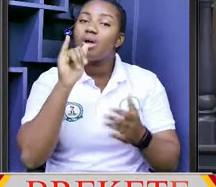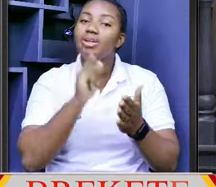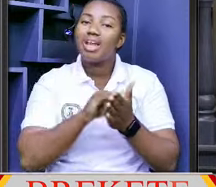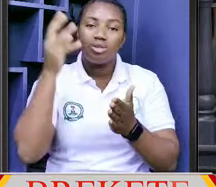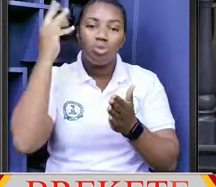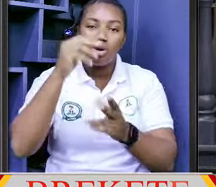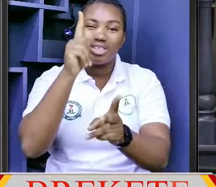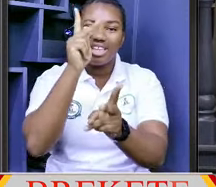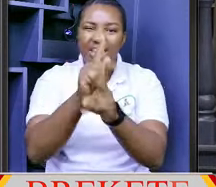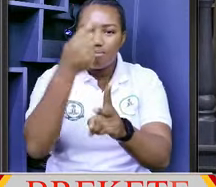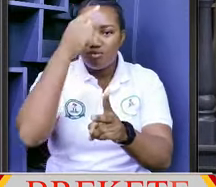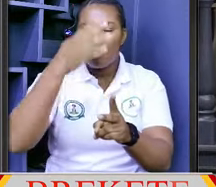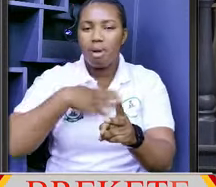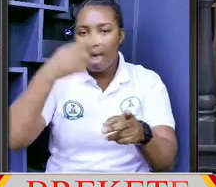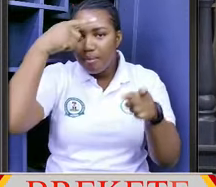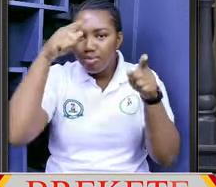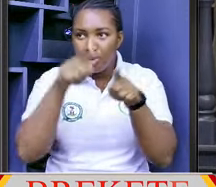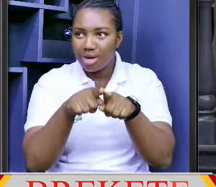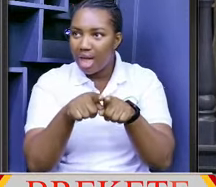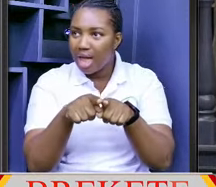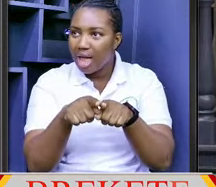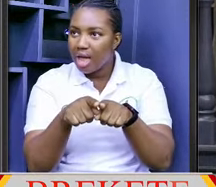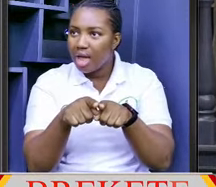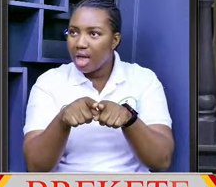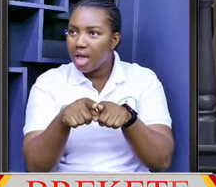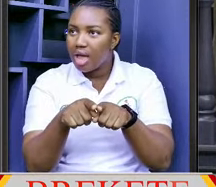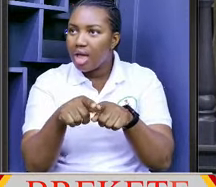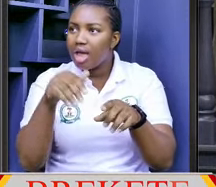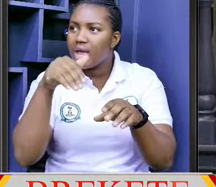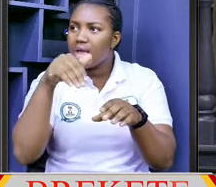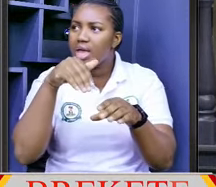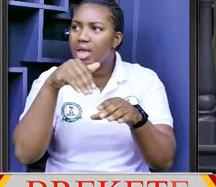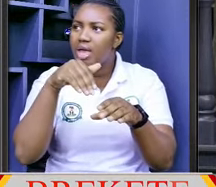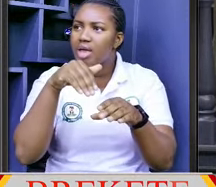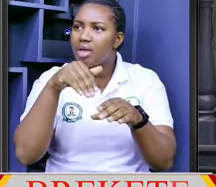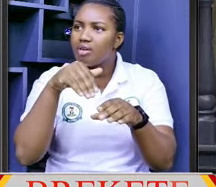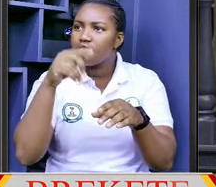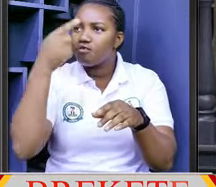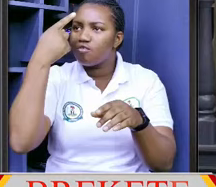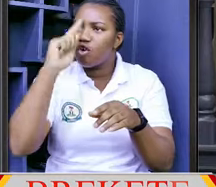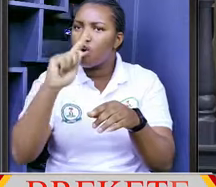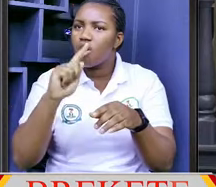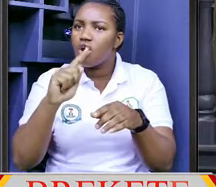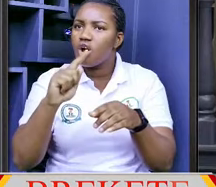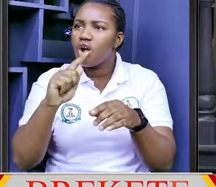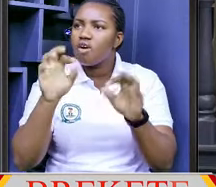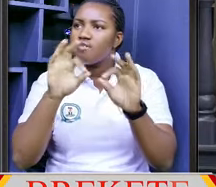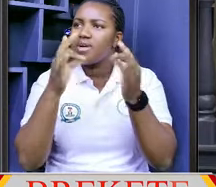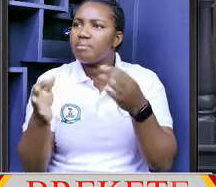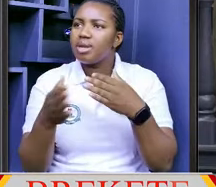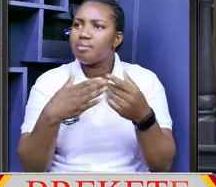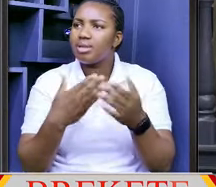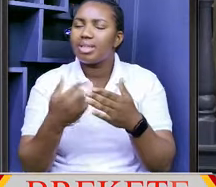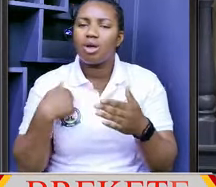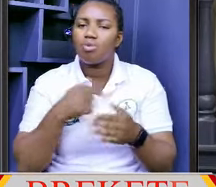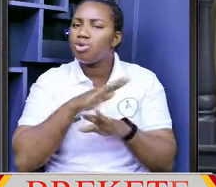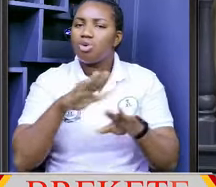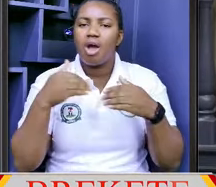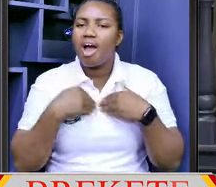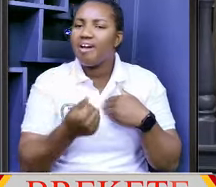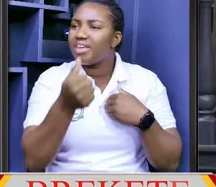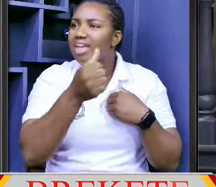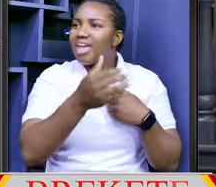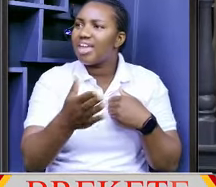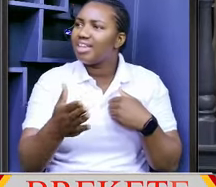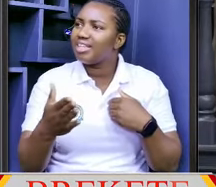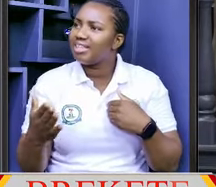was reserved for my brother to take our family matter. That I'm coming to defend it because we don't have anything concerning the